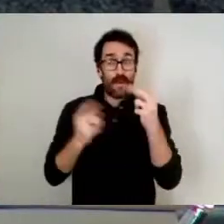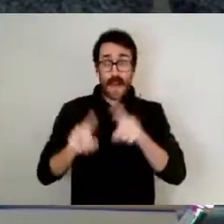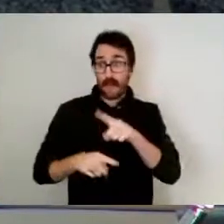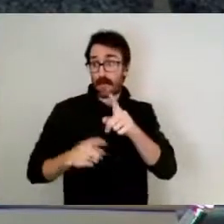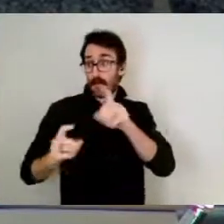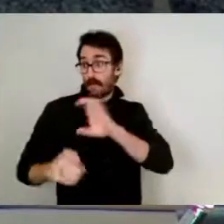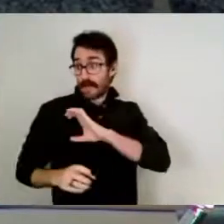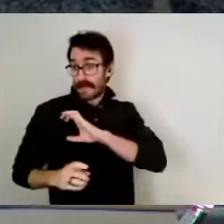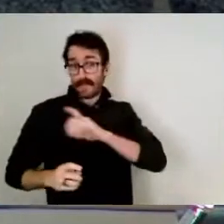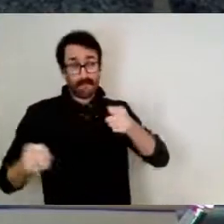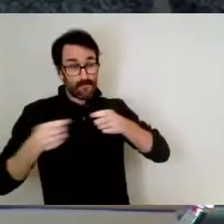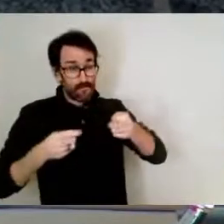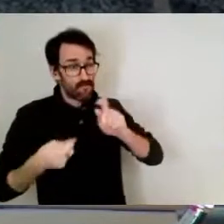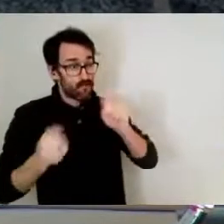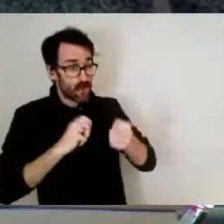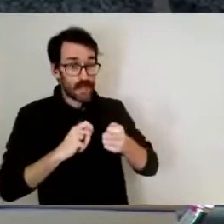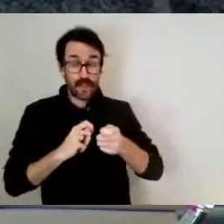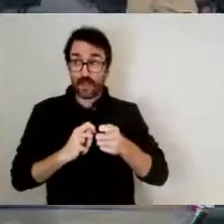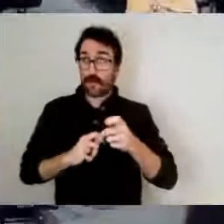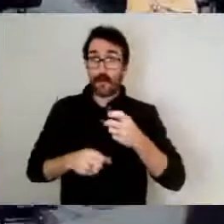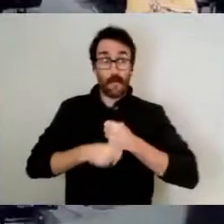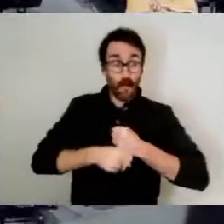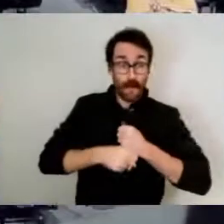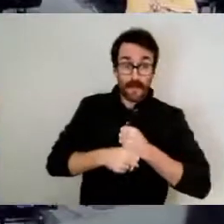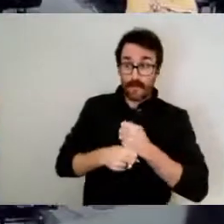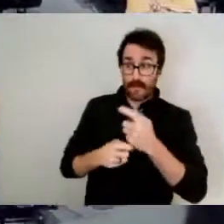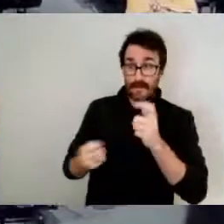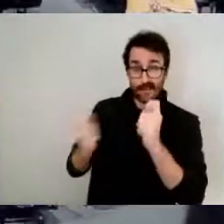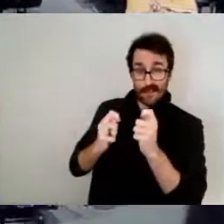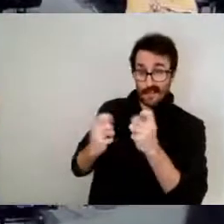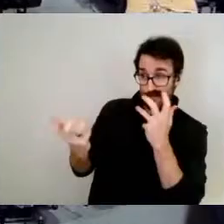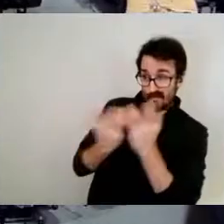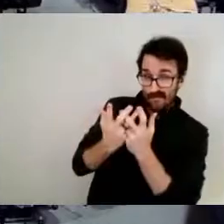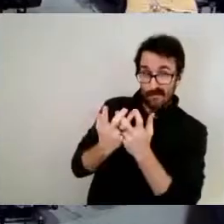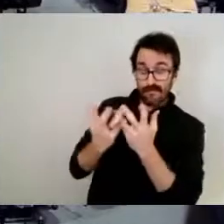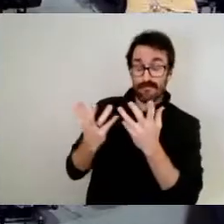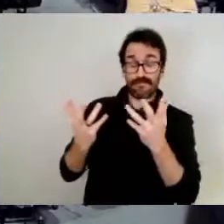and harassed in our neighborhoods. Thank you.